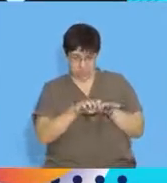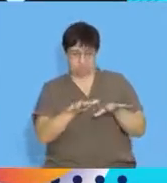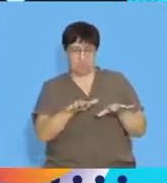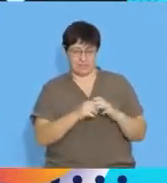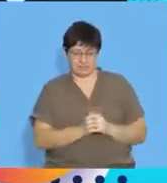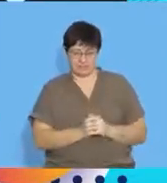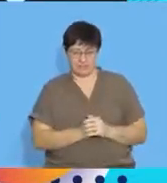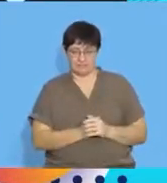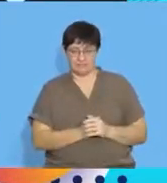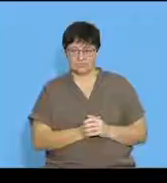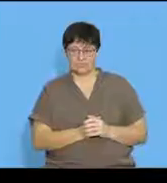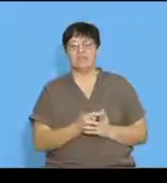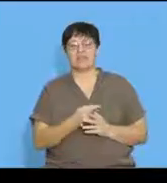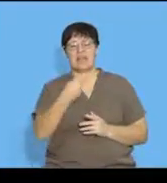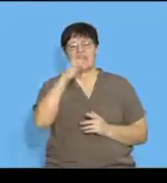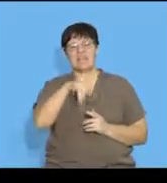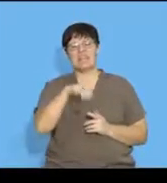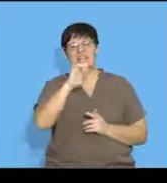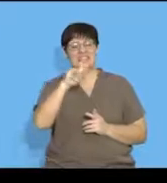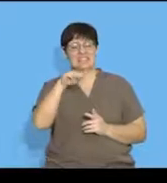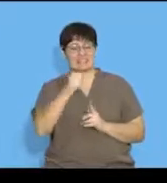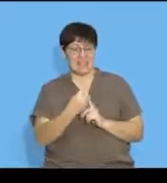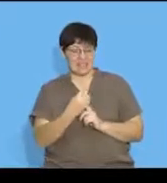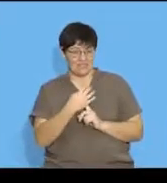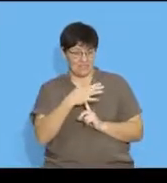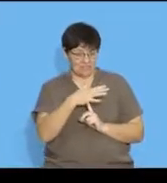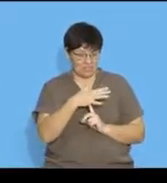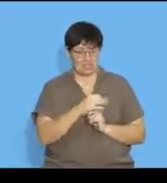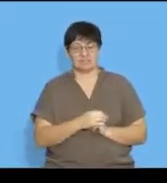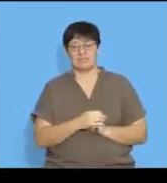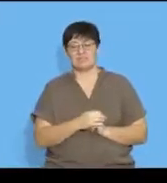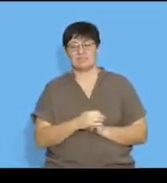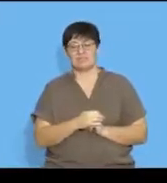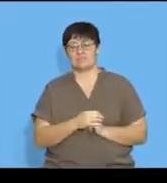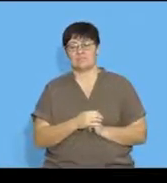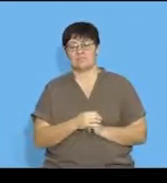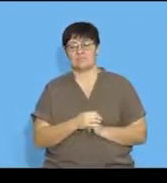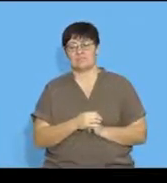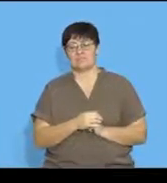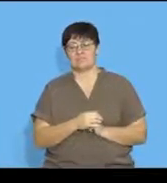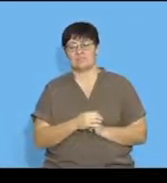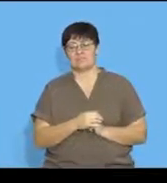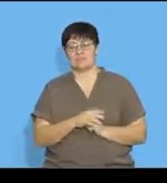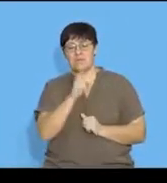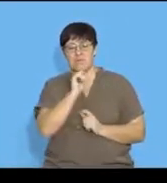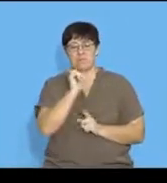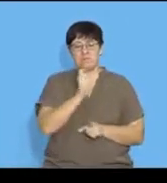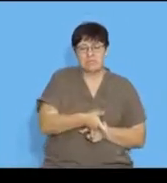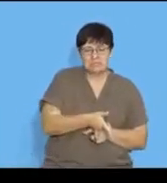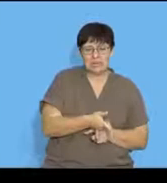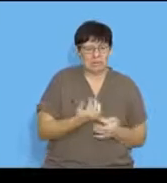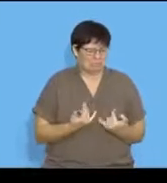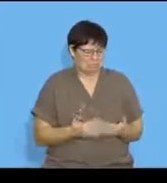it, the yeast infection, you'll see that what happens is you have, when you urinate, it's